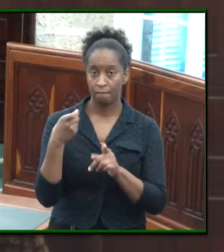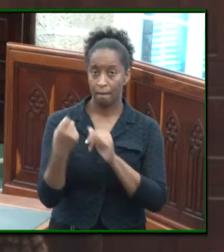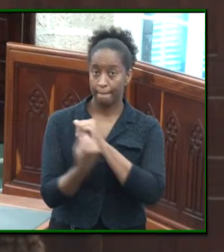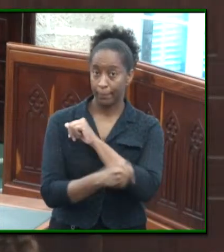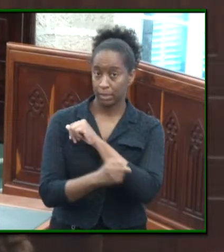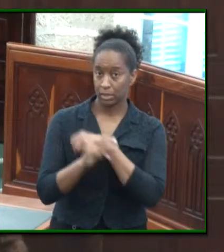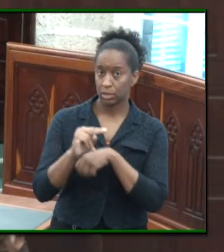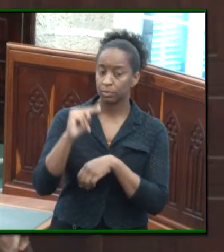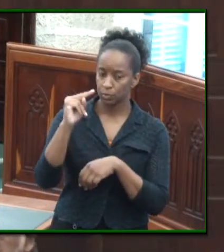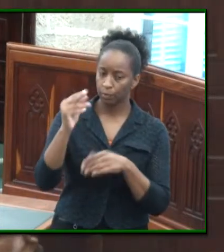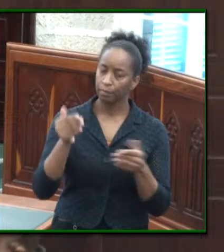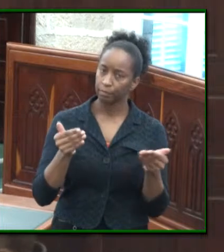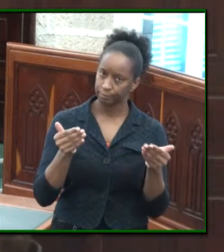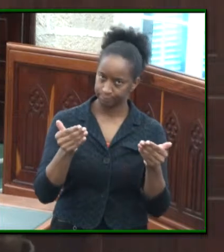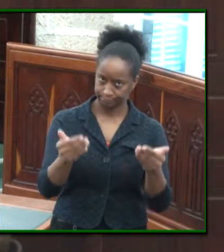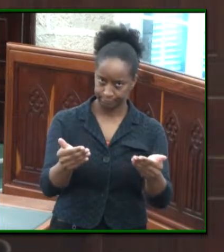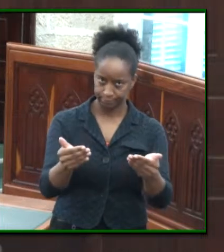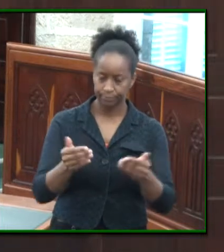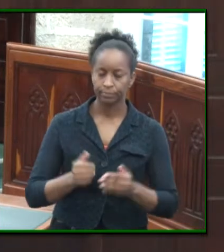proceed.